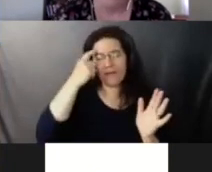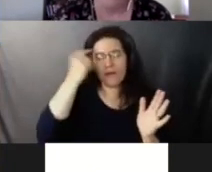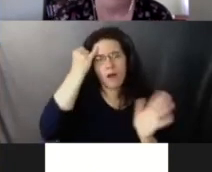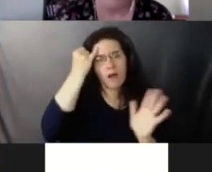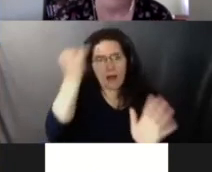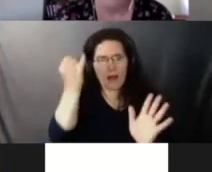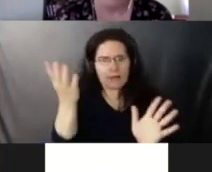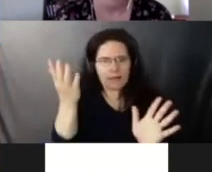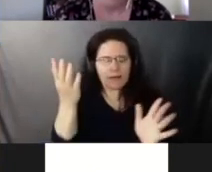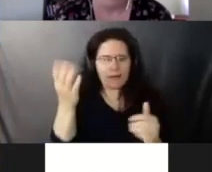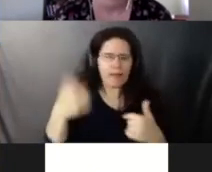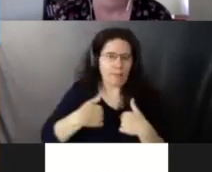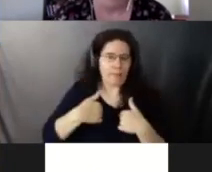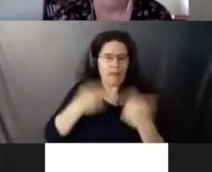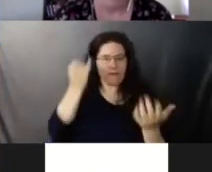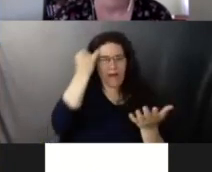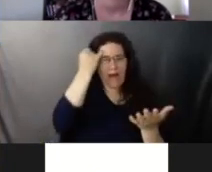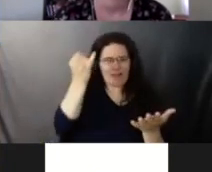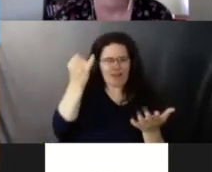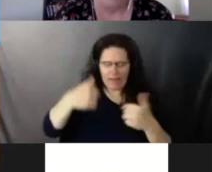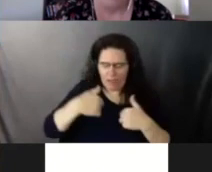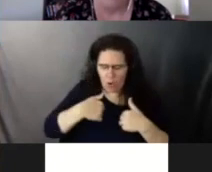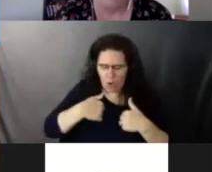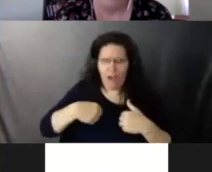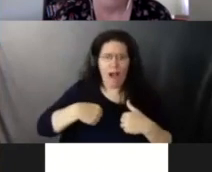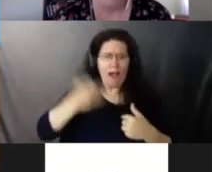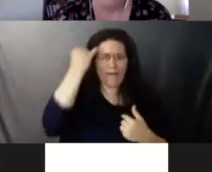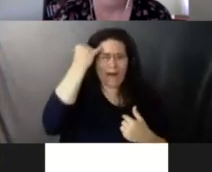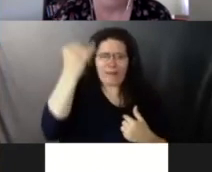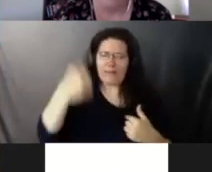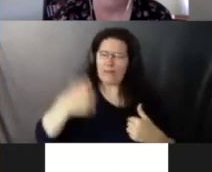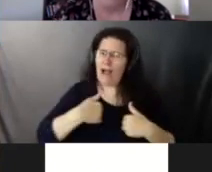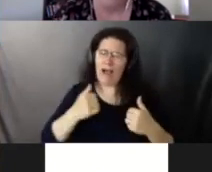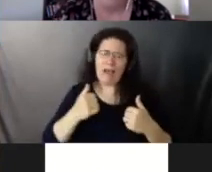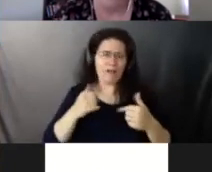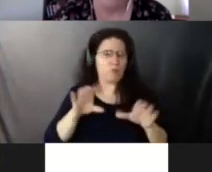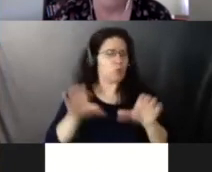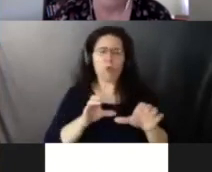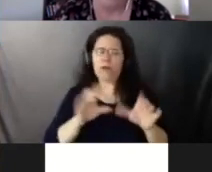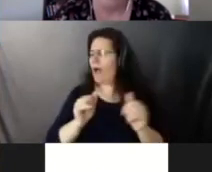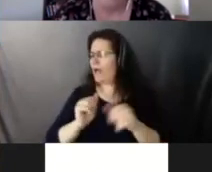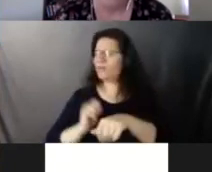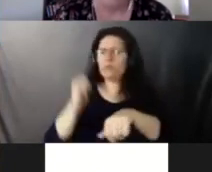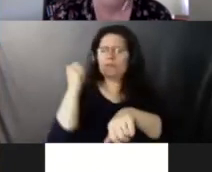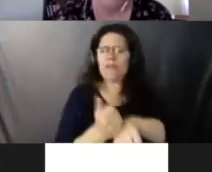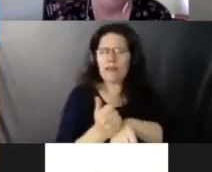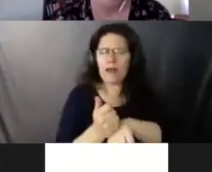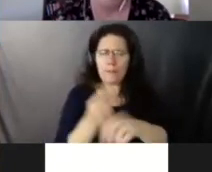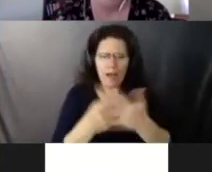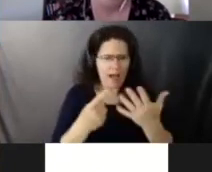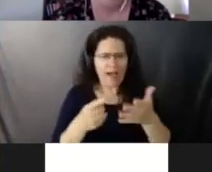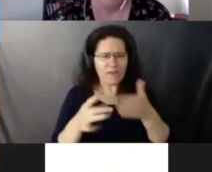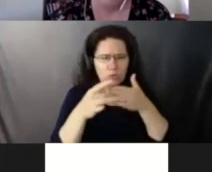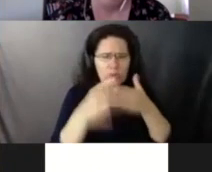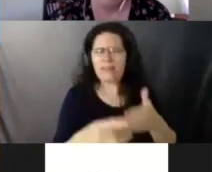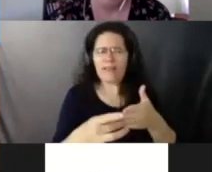always feel that I'm the responsible to implement this idea, and I'm the chosen for this idea. So this is what you have to do. You got